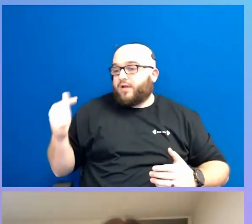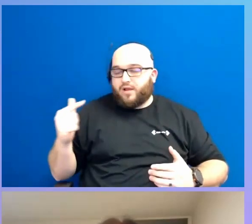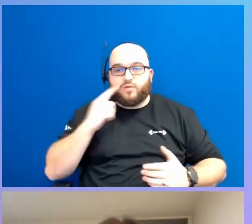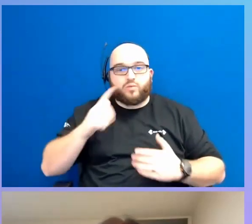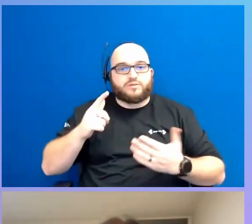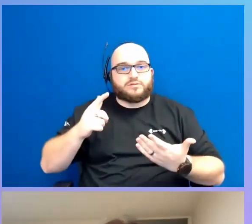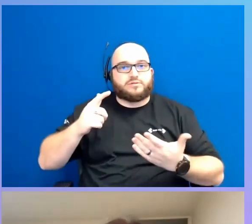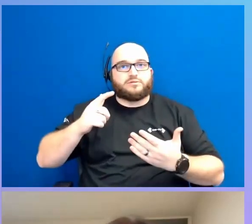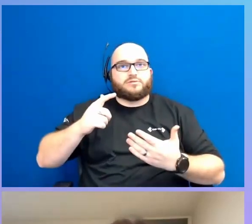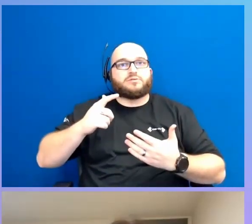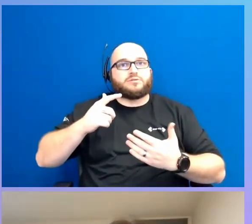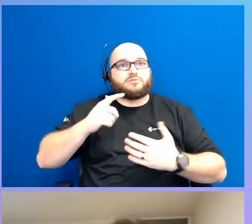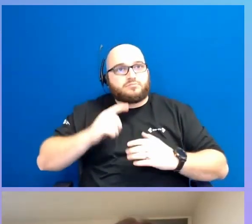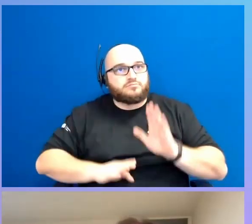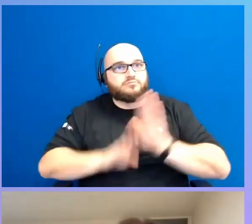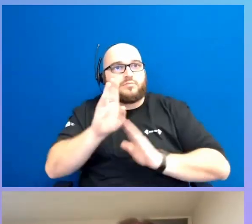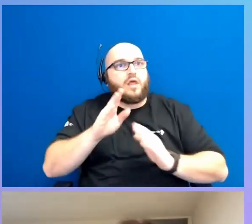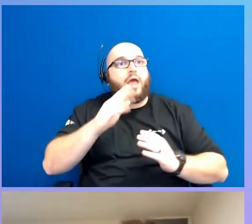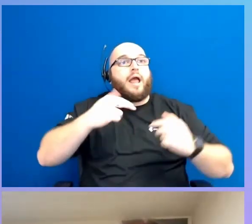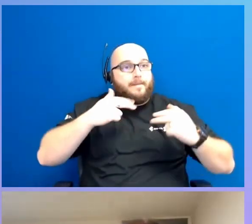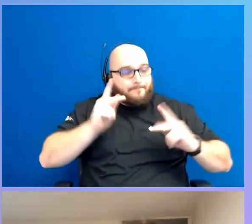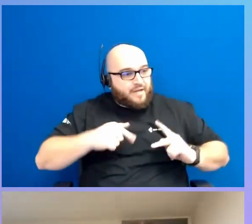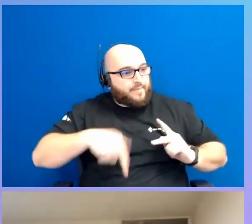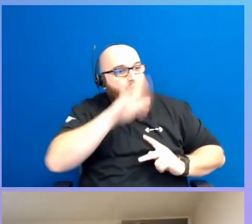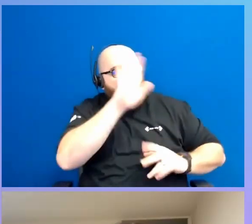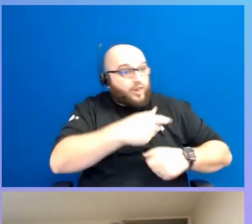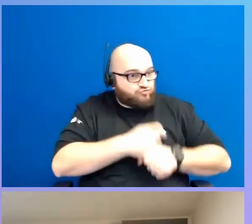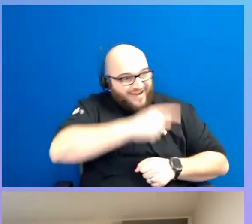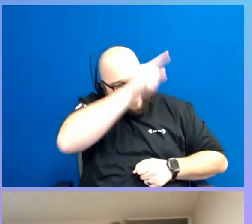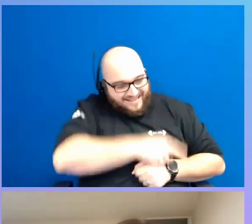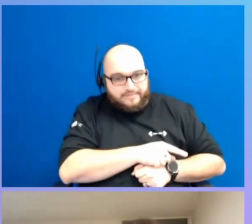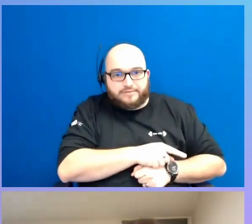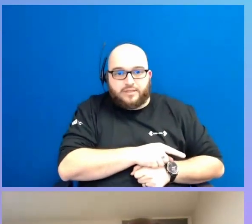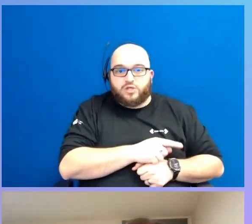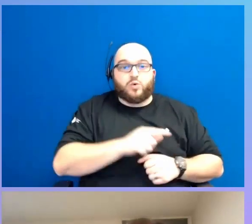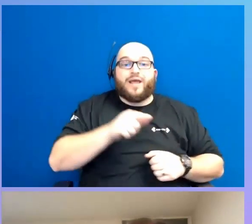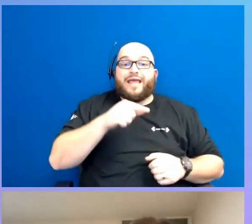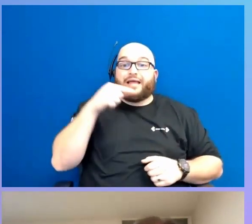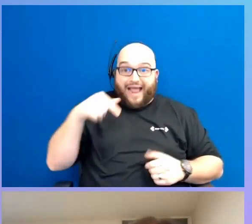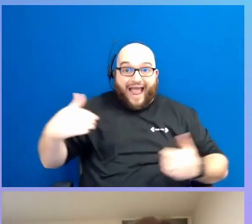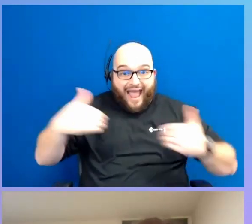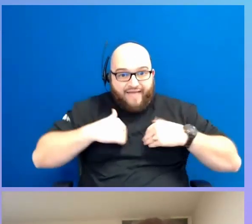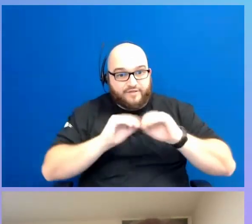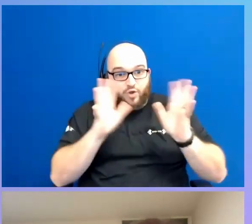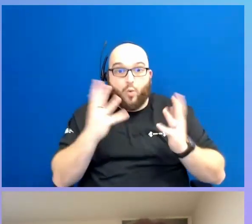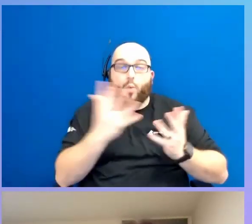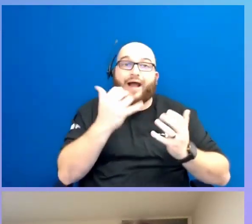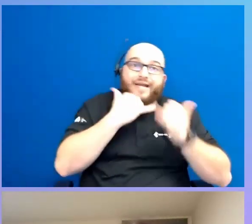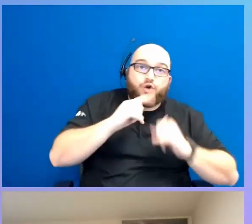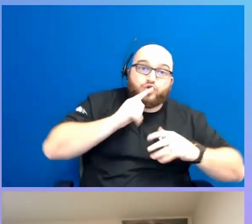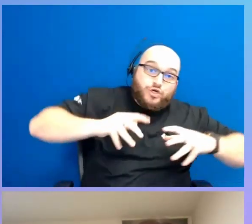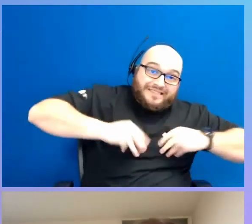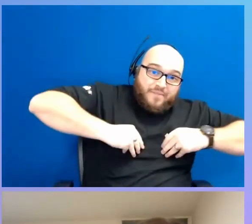grade all of these things, so it doesn't have any clarifications on what kinds of errors are acceptable